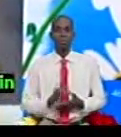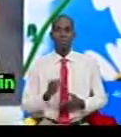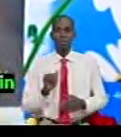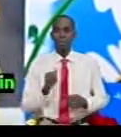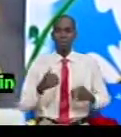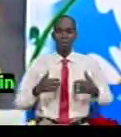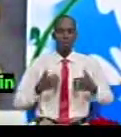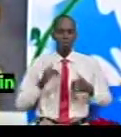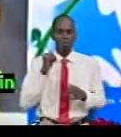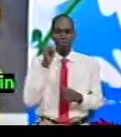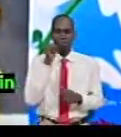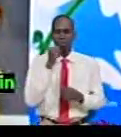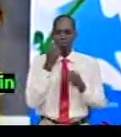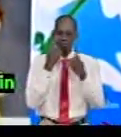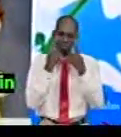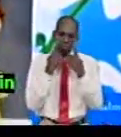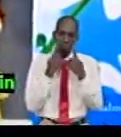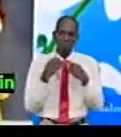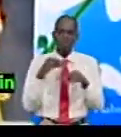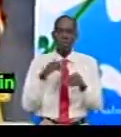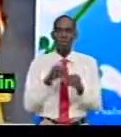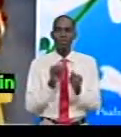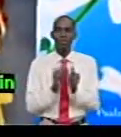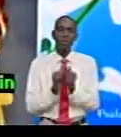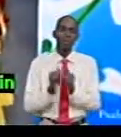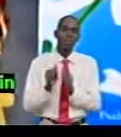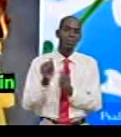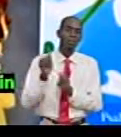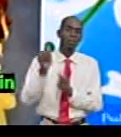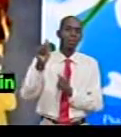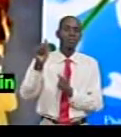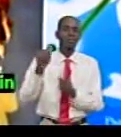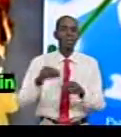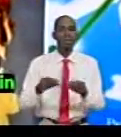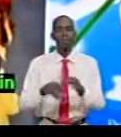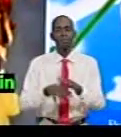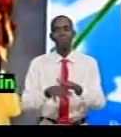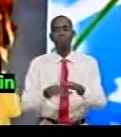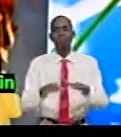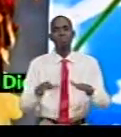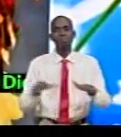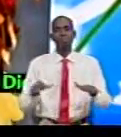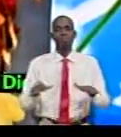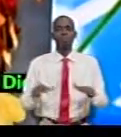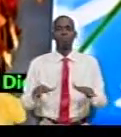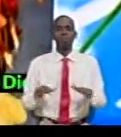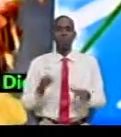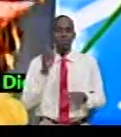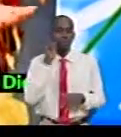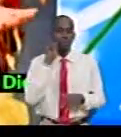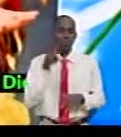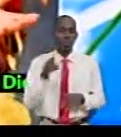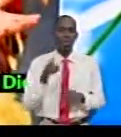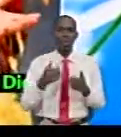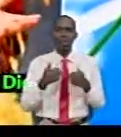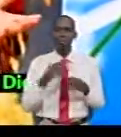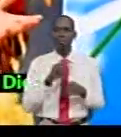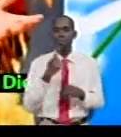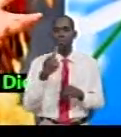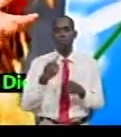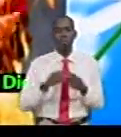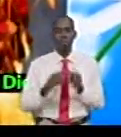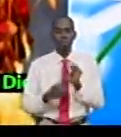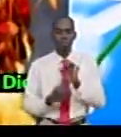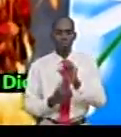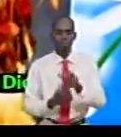young girl weeps in a far distant land. She has no one to